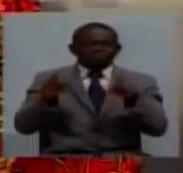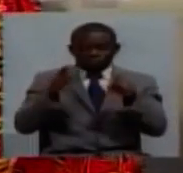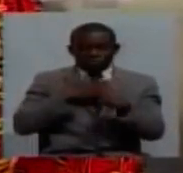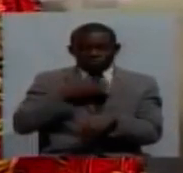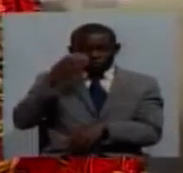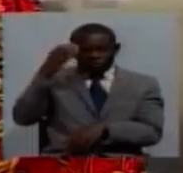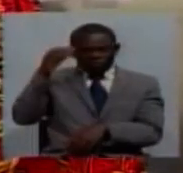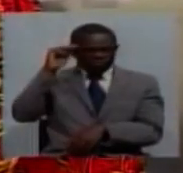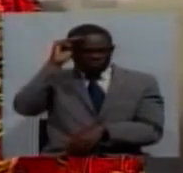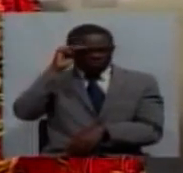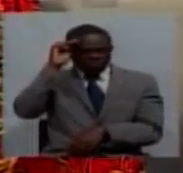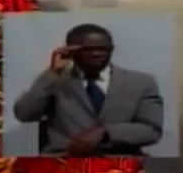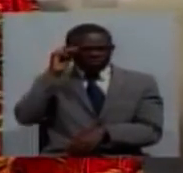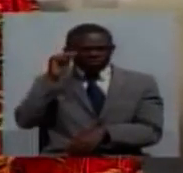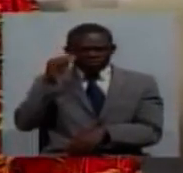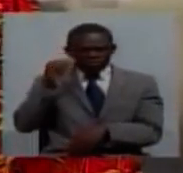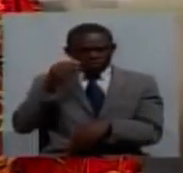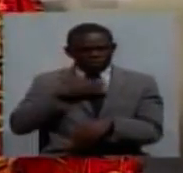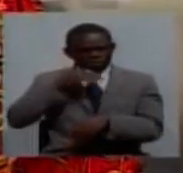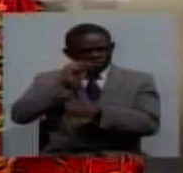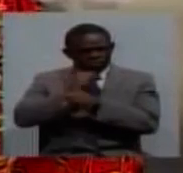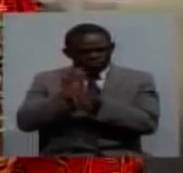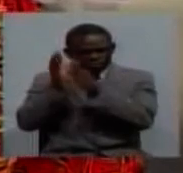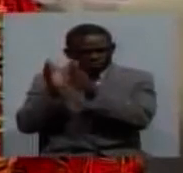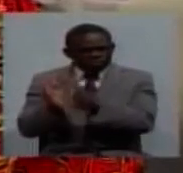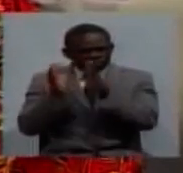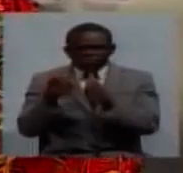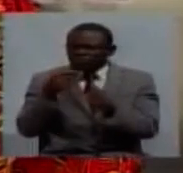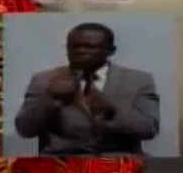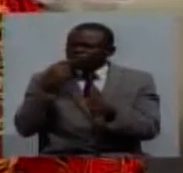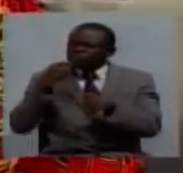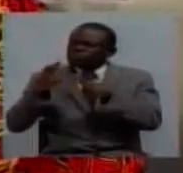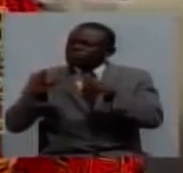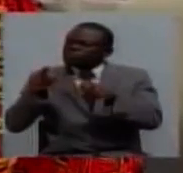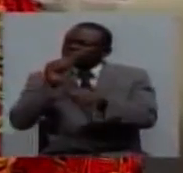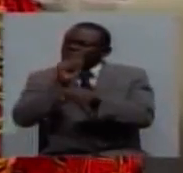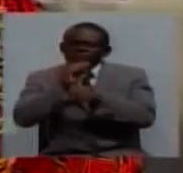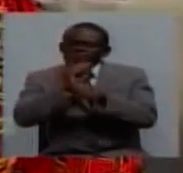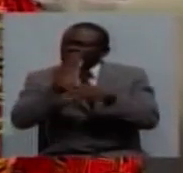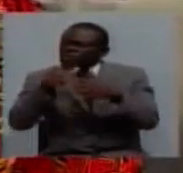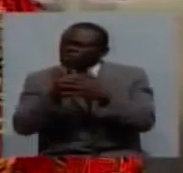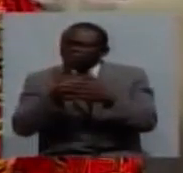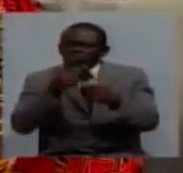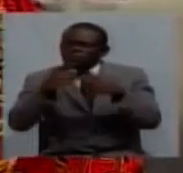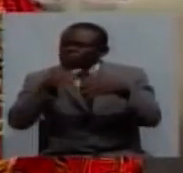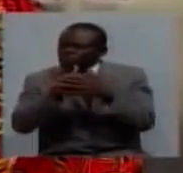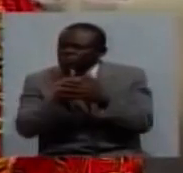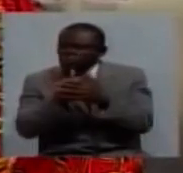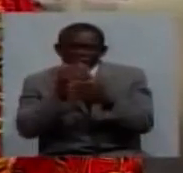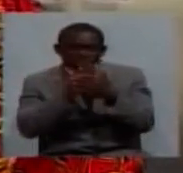ministries can make their presentation to the president, we should be working with the sectors on a monthly or